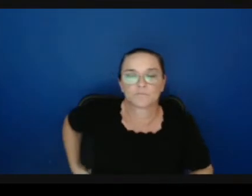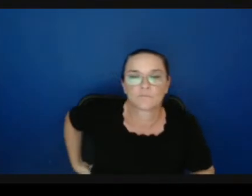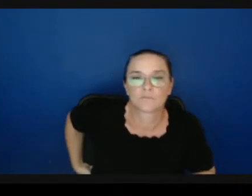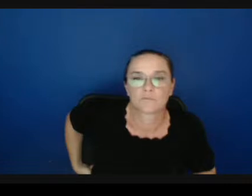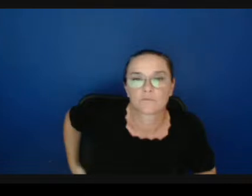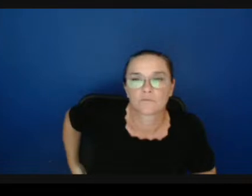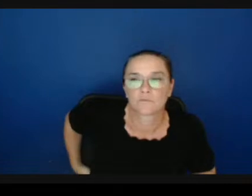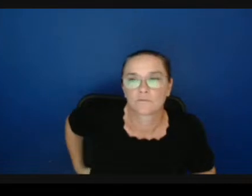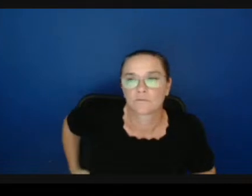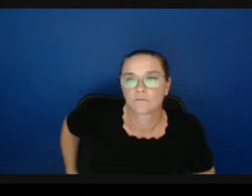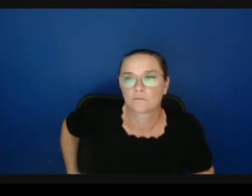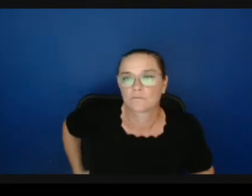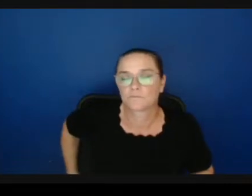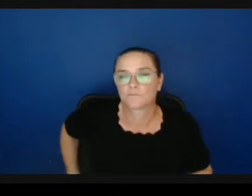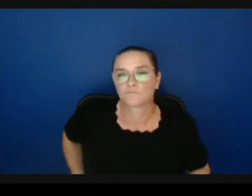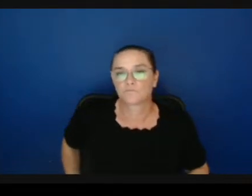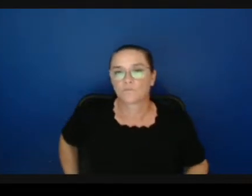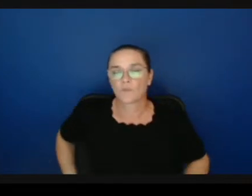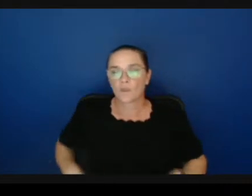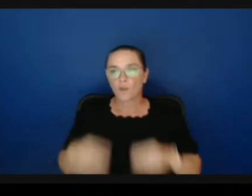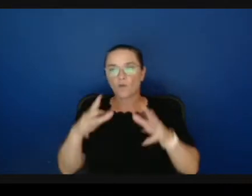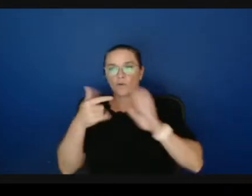our monitoring